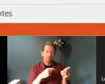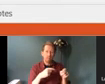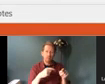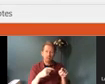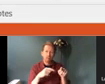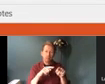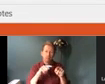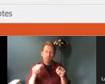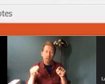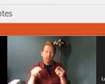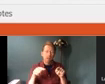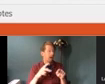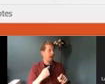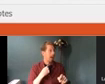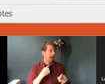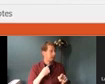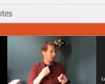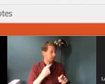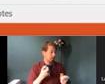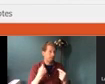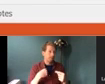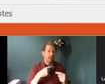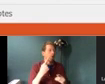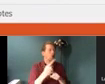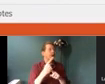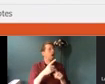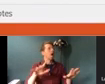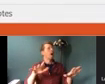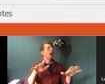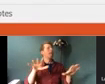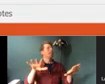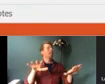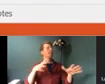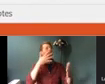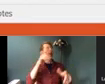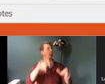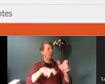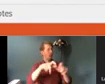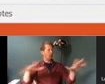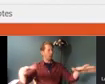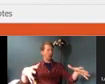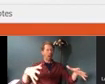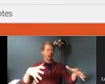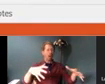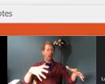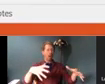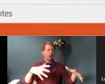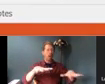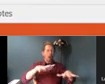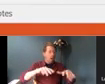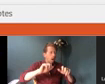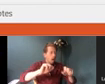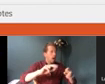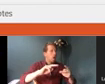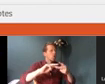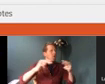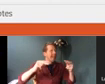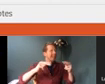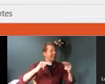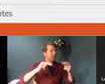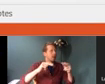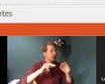practically taking a group of people, a population, and compare their genomic sequences and